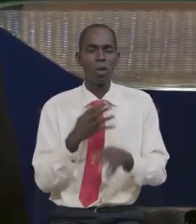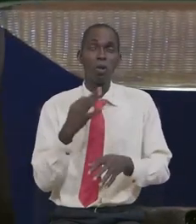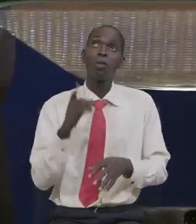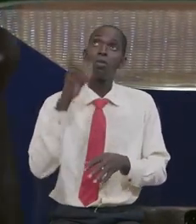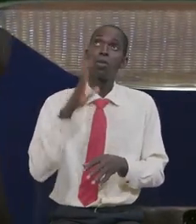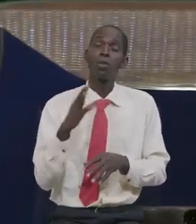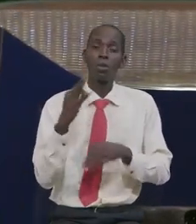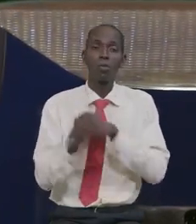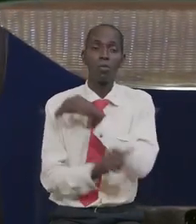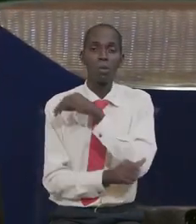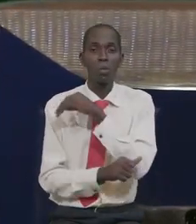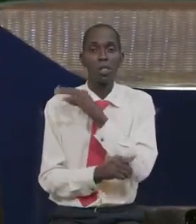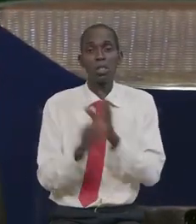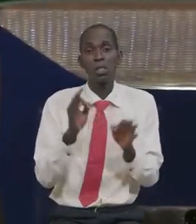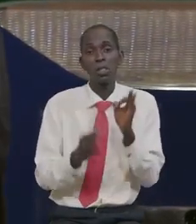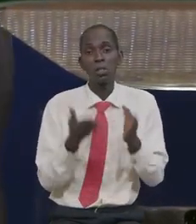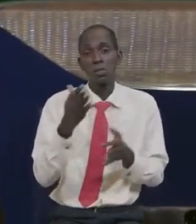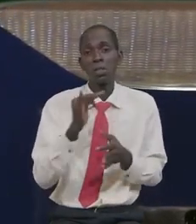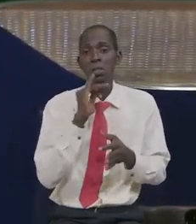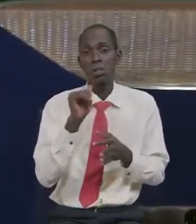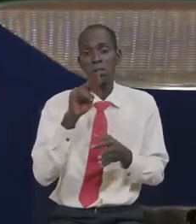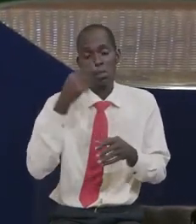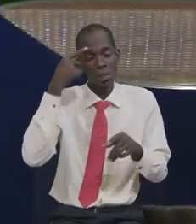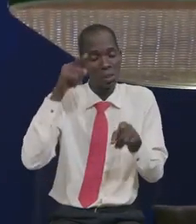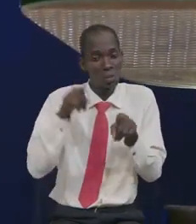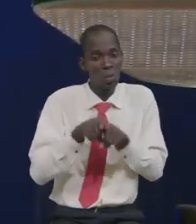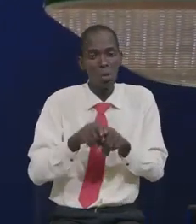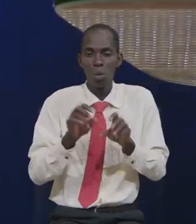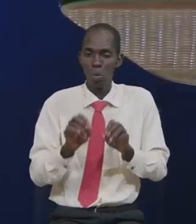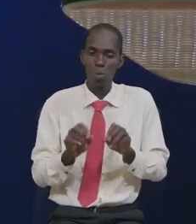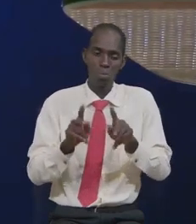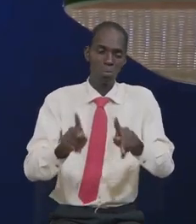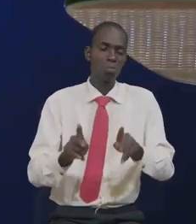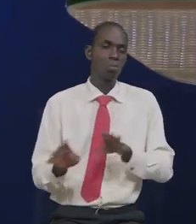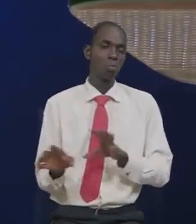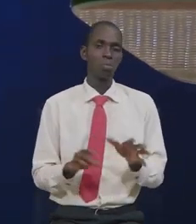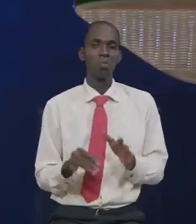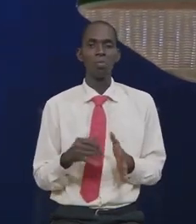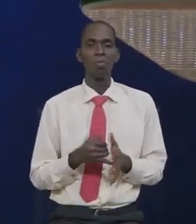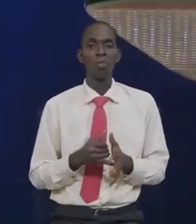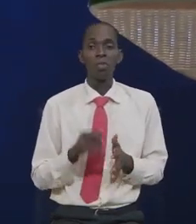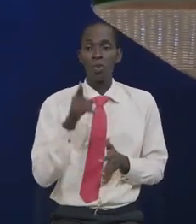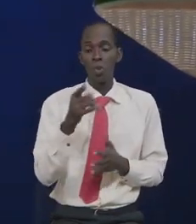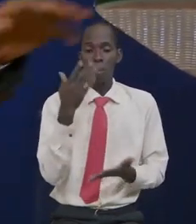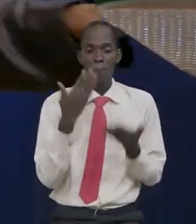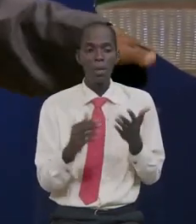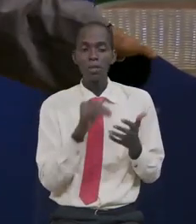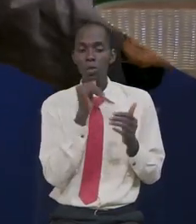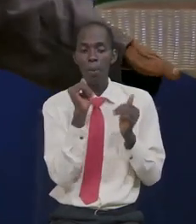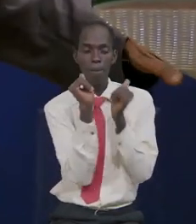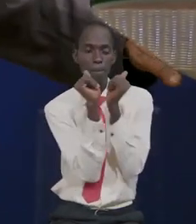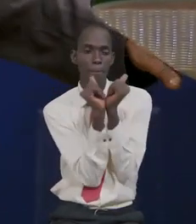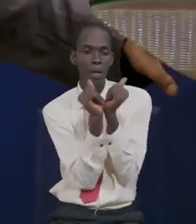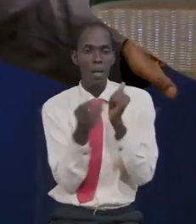heart, yes, it's right, cast them in there. You might not touch them, you might not bind them,